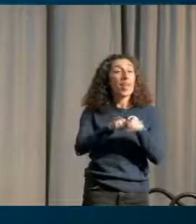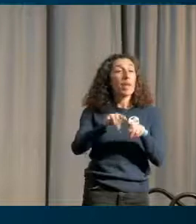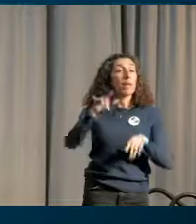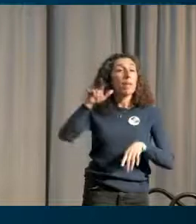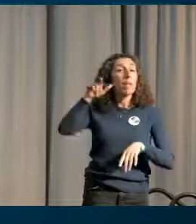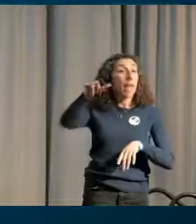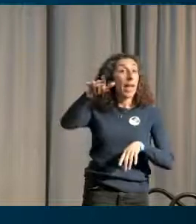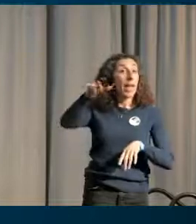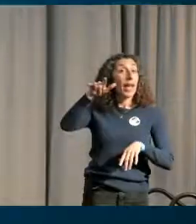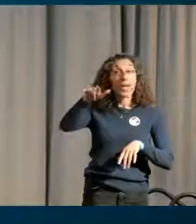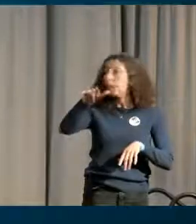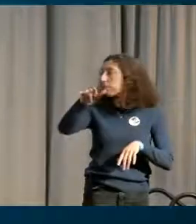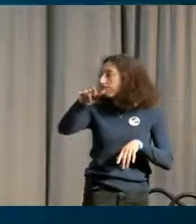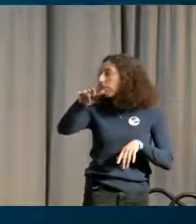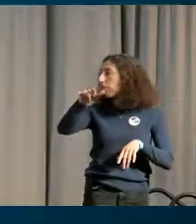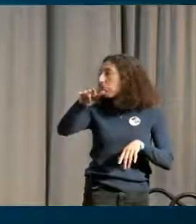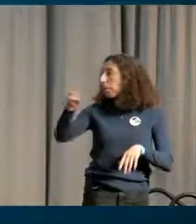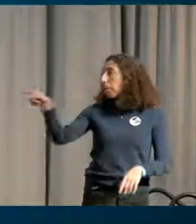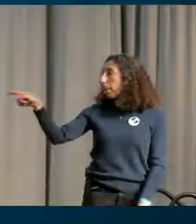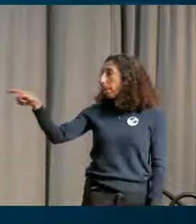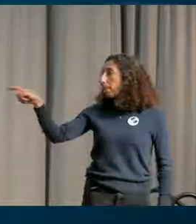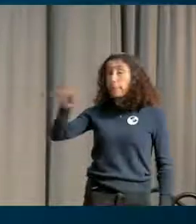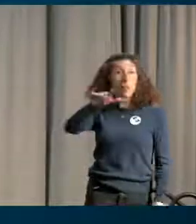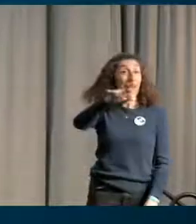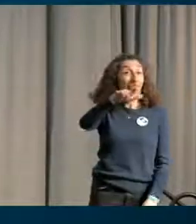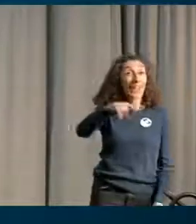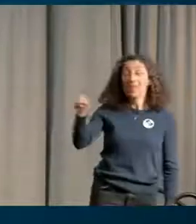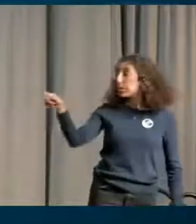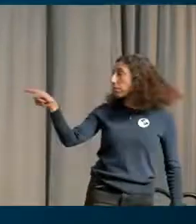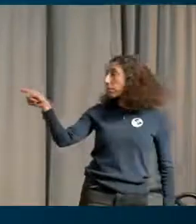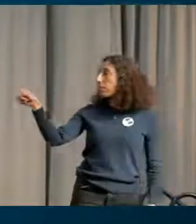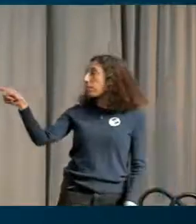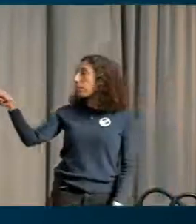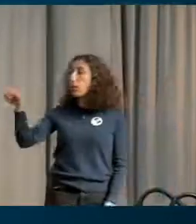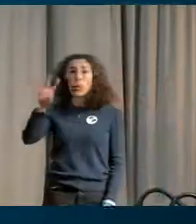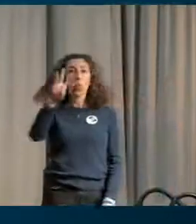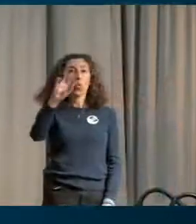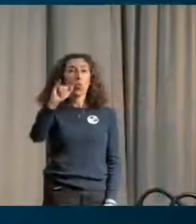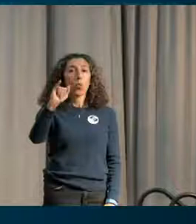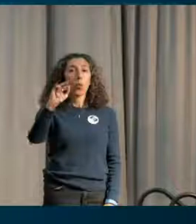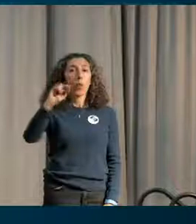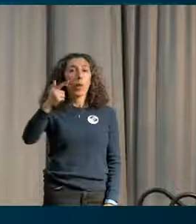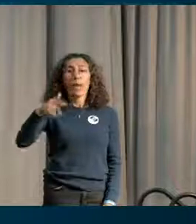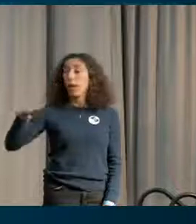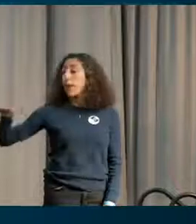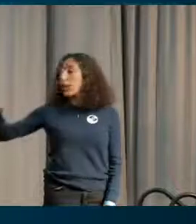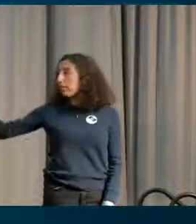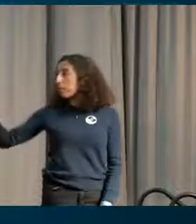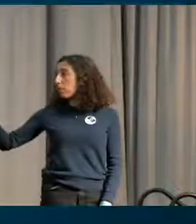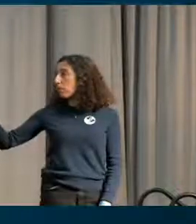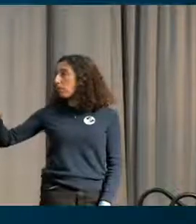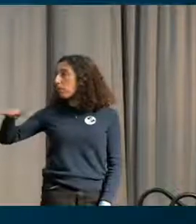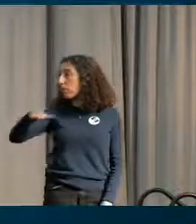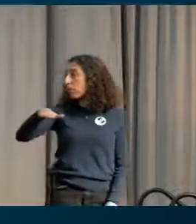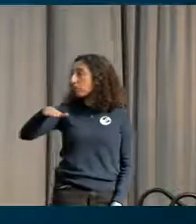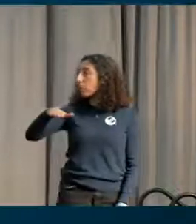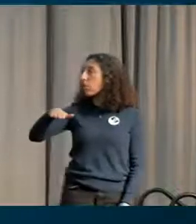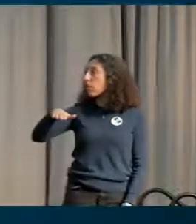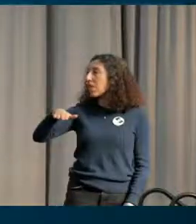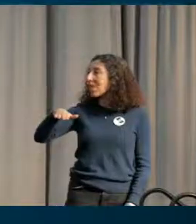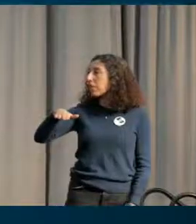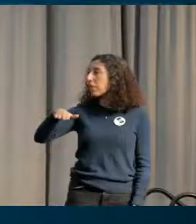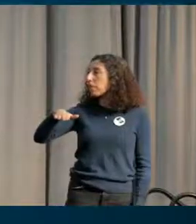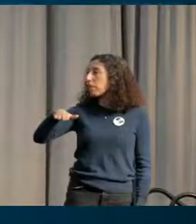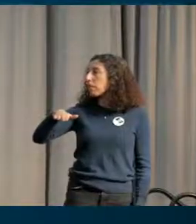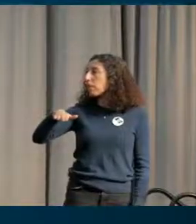wing cuts through the air, because of the cool shape of a wing, gets pushed over the top. So all